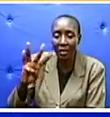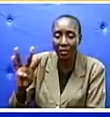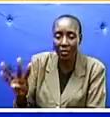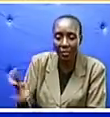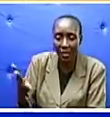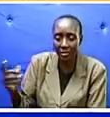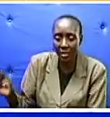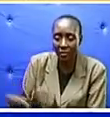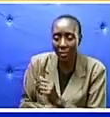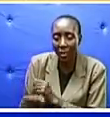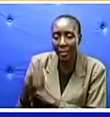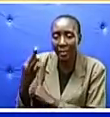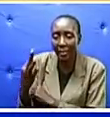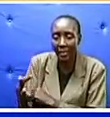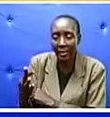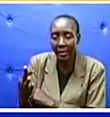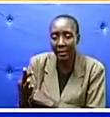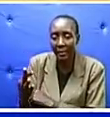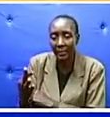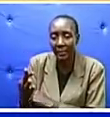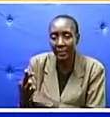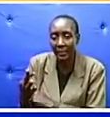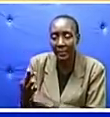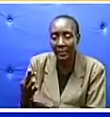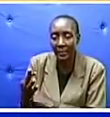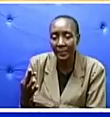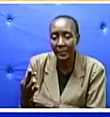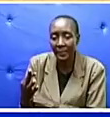3 months. Those people are getting